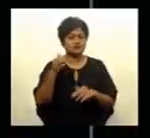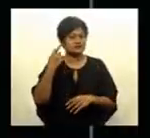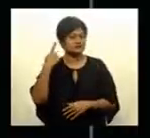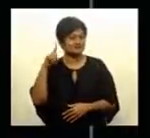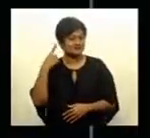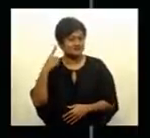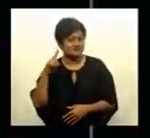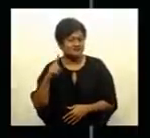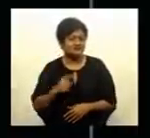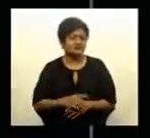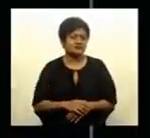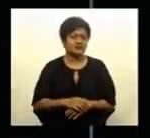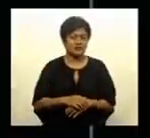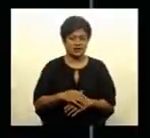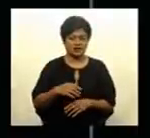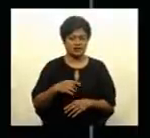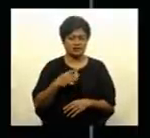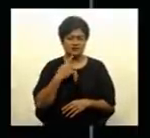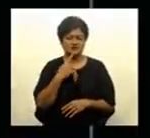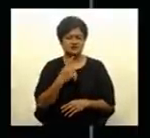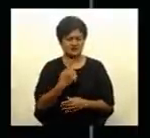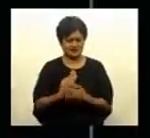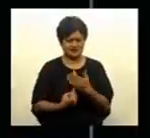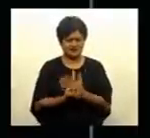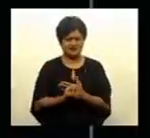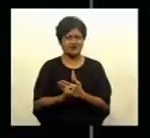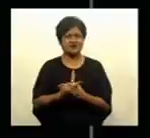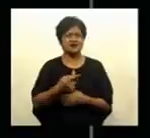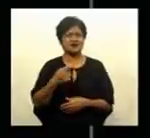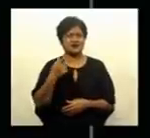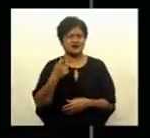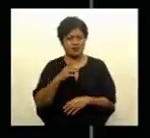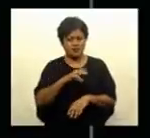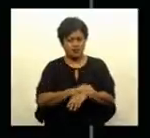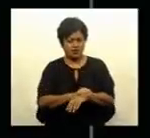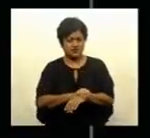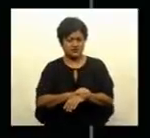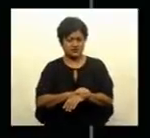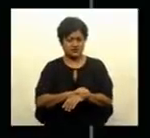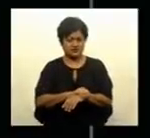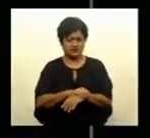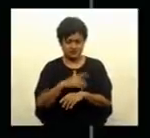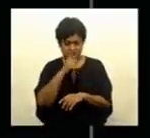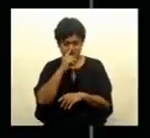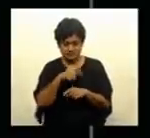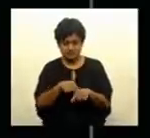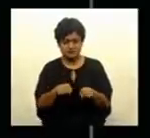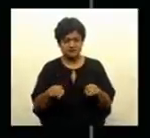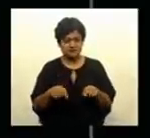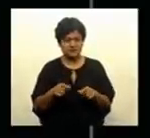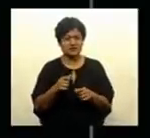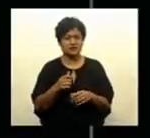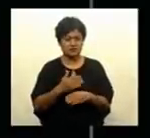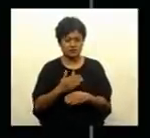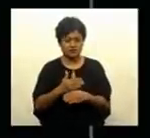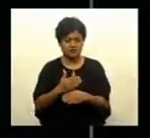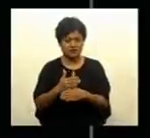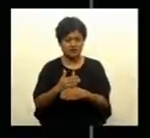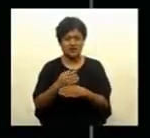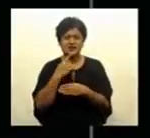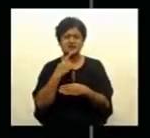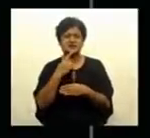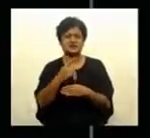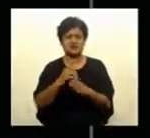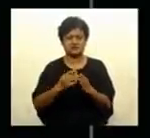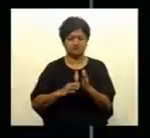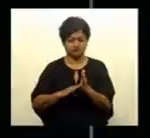and measures is posing a major threat to police operations. Acting Commissioner of Police Rusiati Tundravu says with the